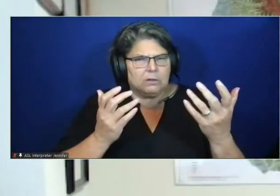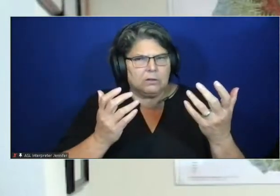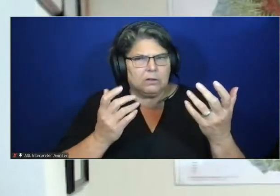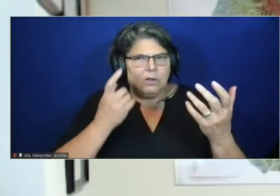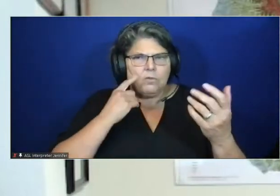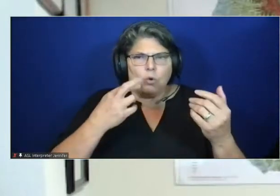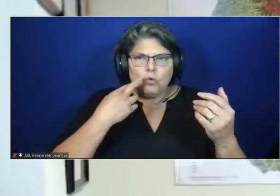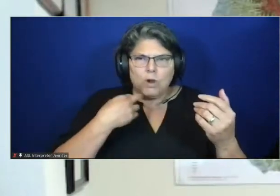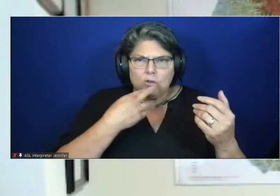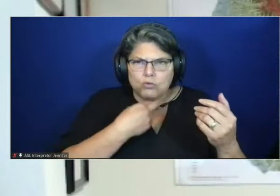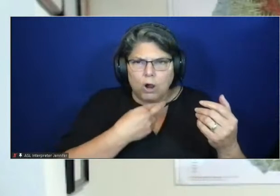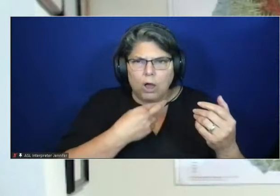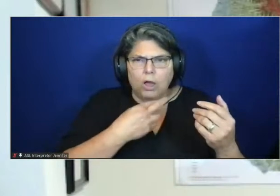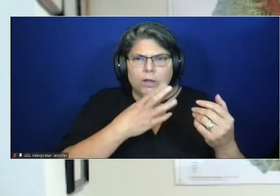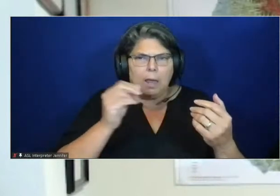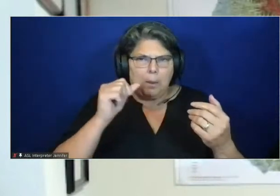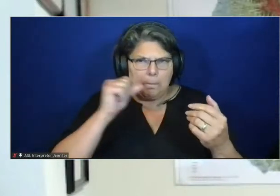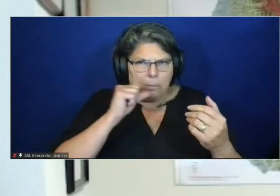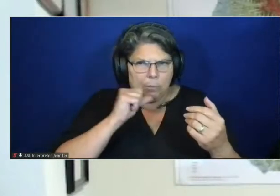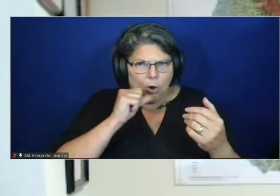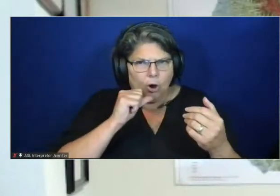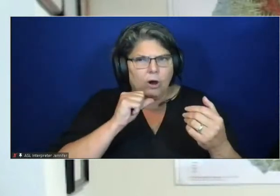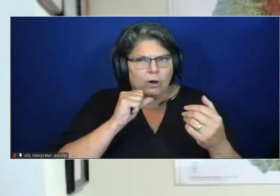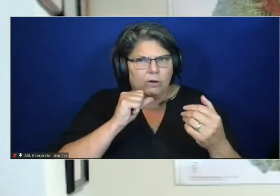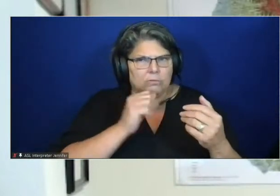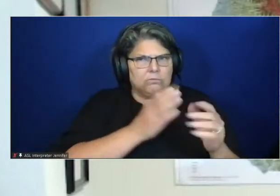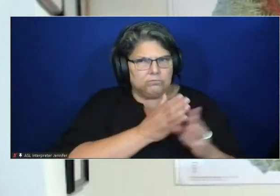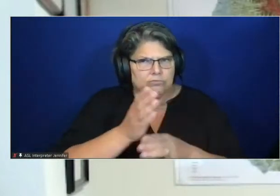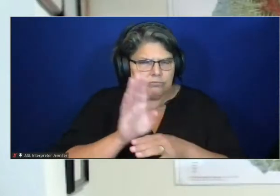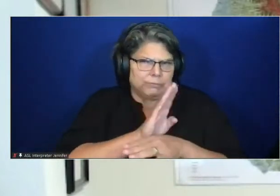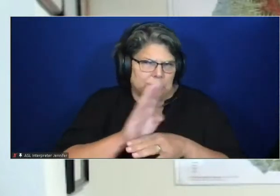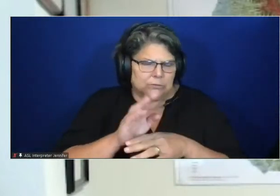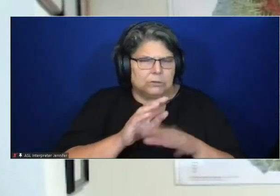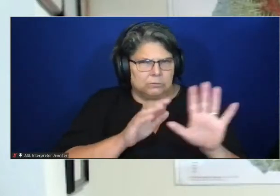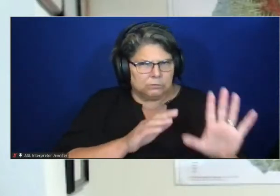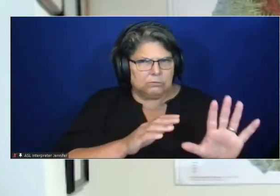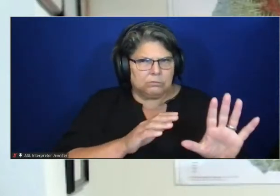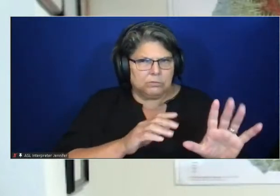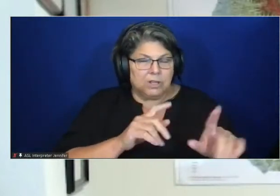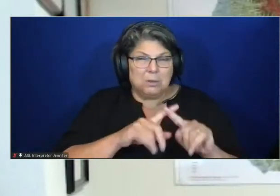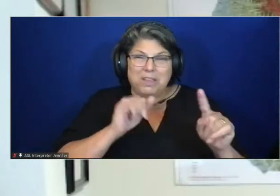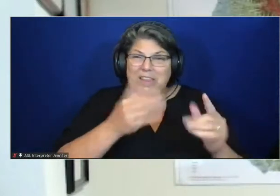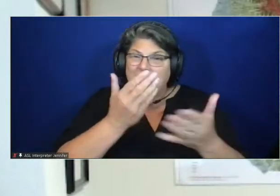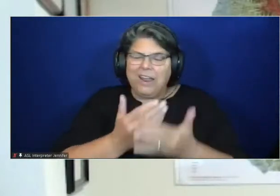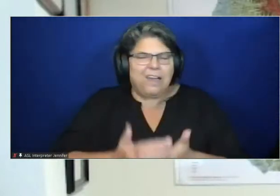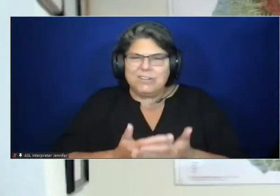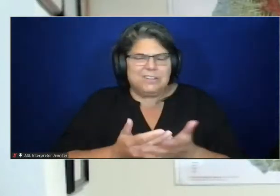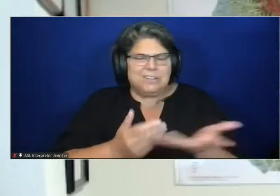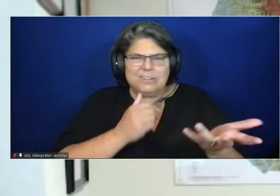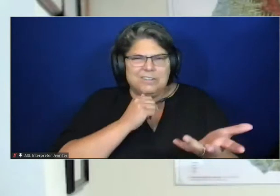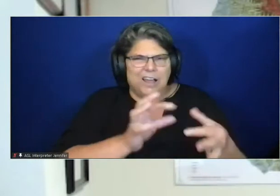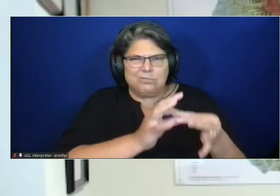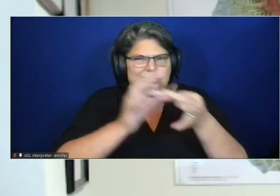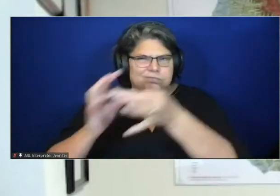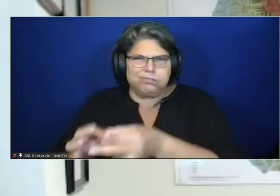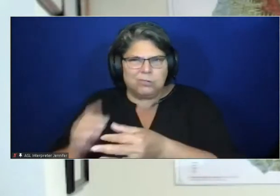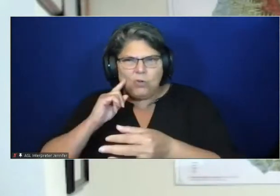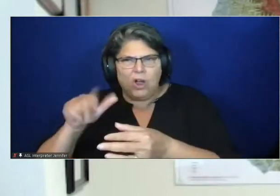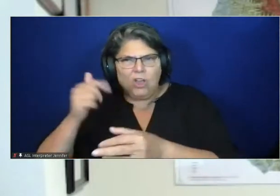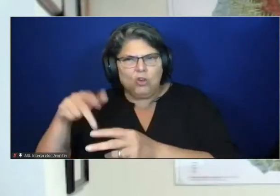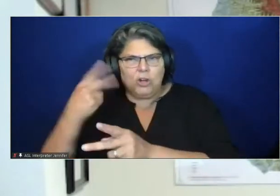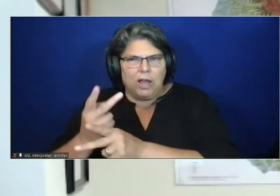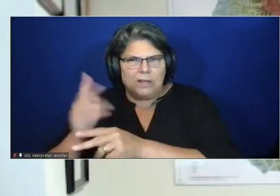restaurant and bar industry. That evidence does not extend to other industries, and I'd rather